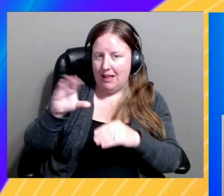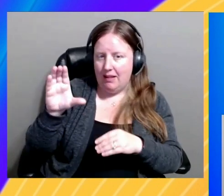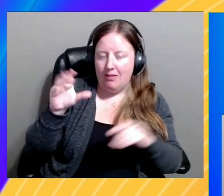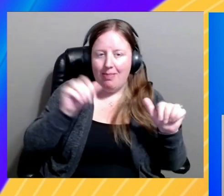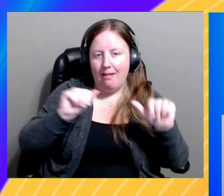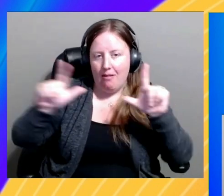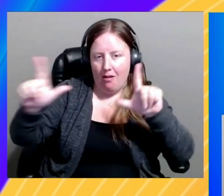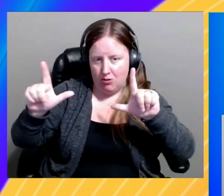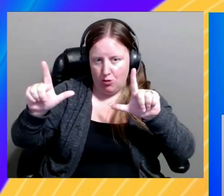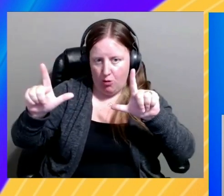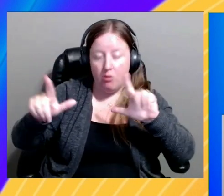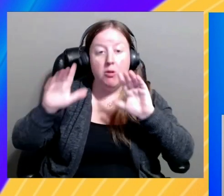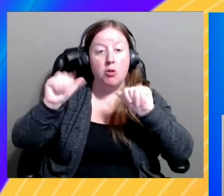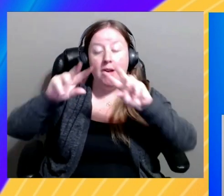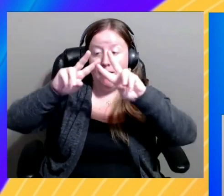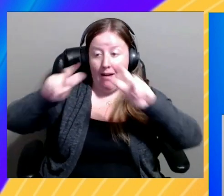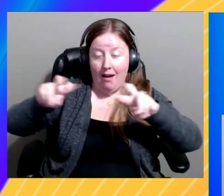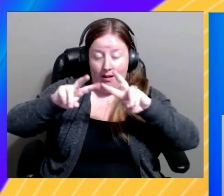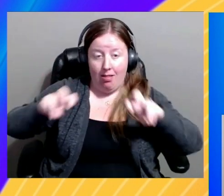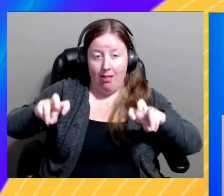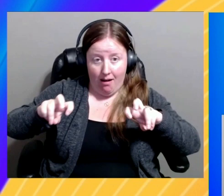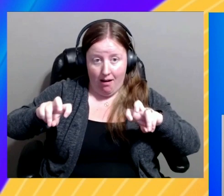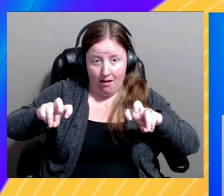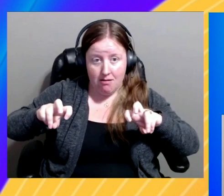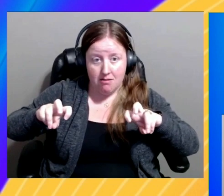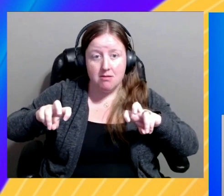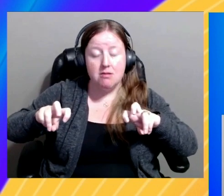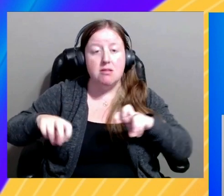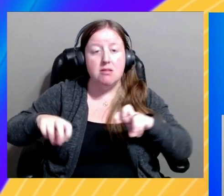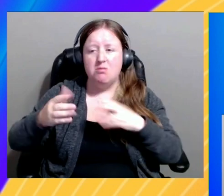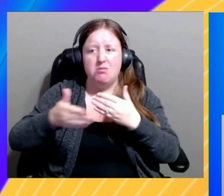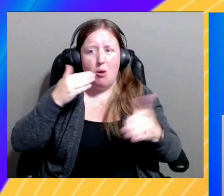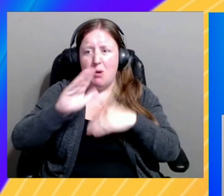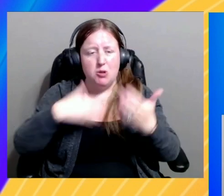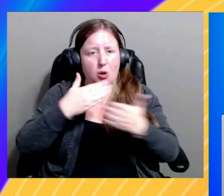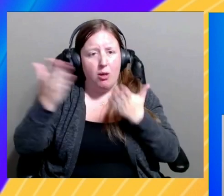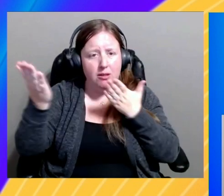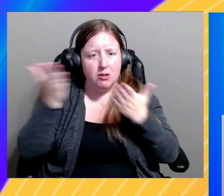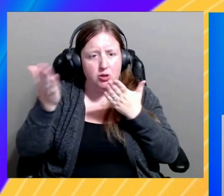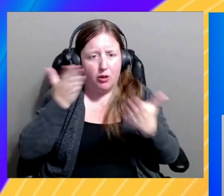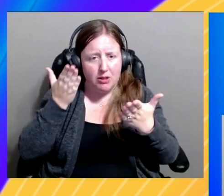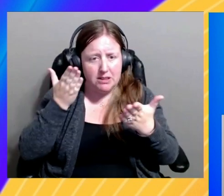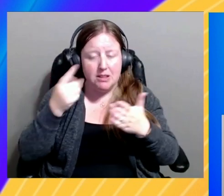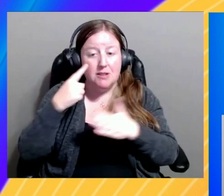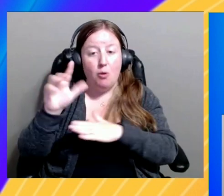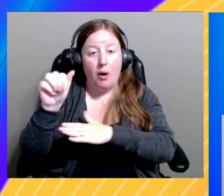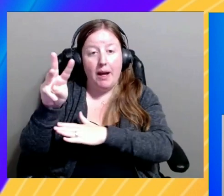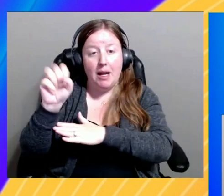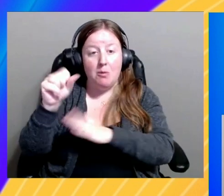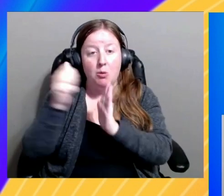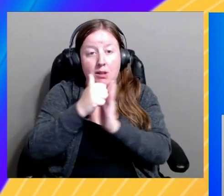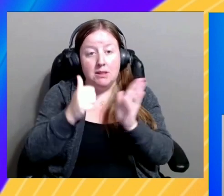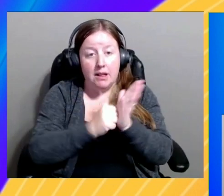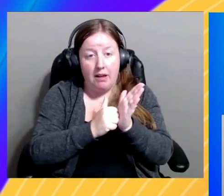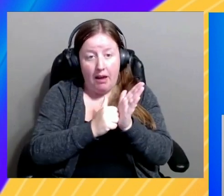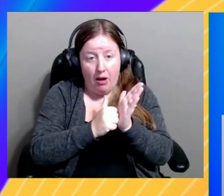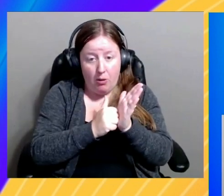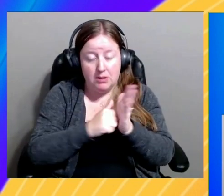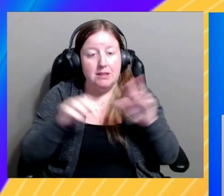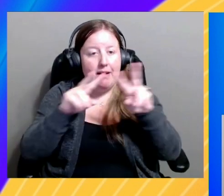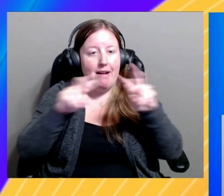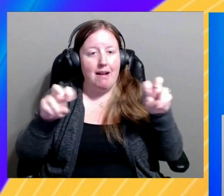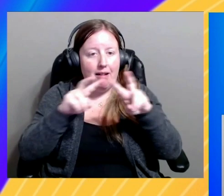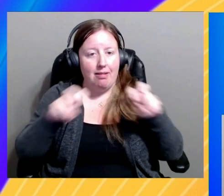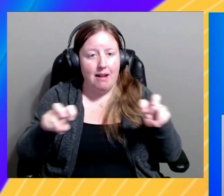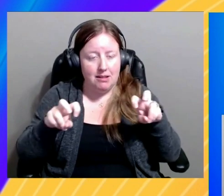it analyze, almost all of the services in your AWS account. Right? It analyzes the CloudWatch